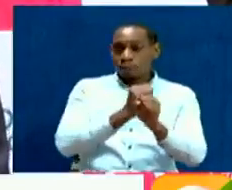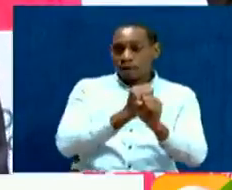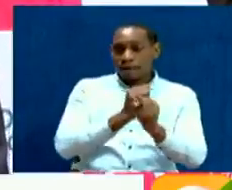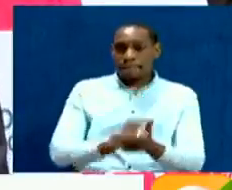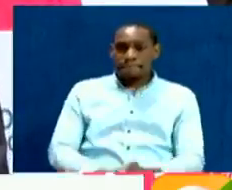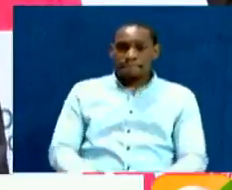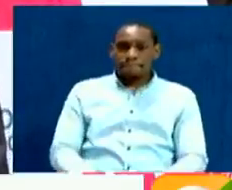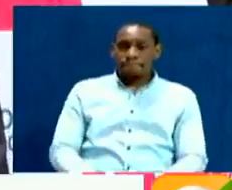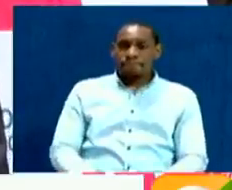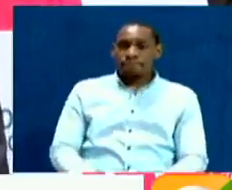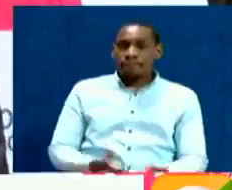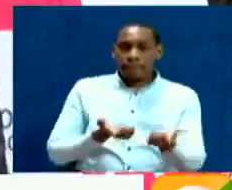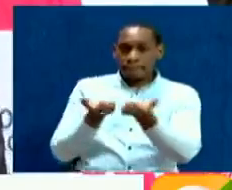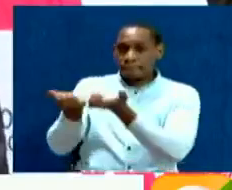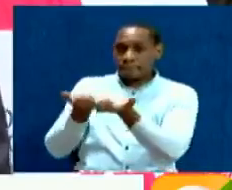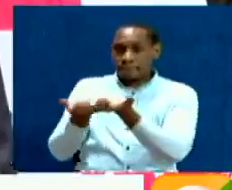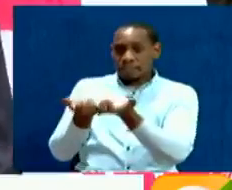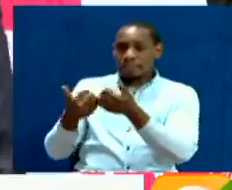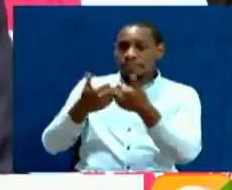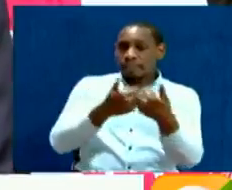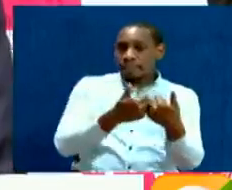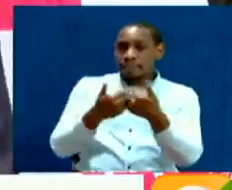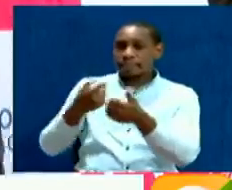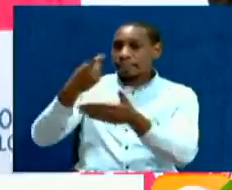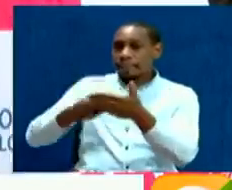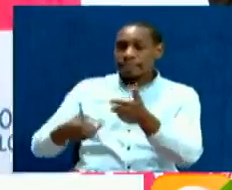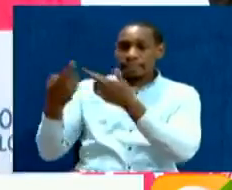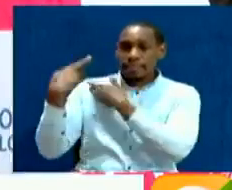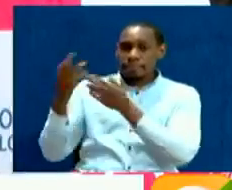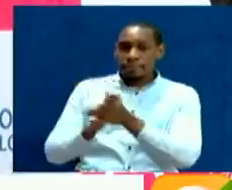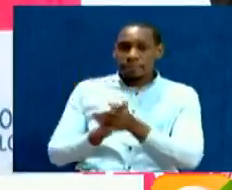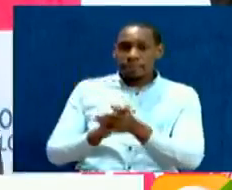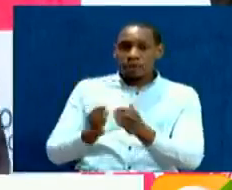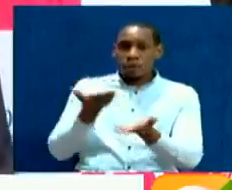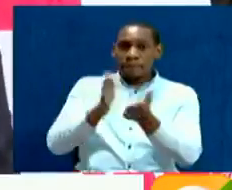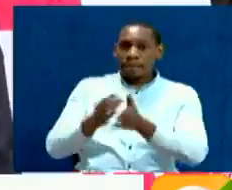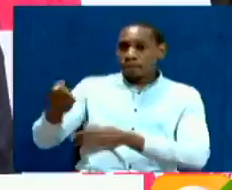operations. Businesses are grappling with tax obligations against